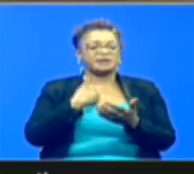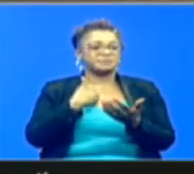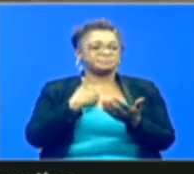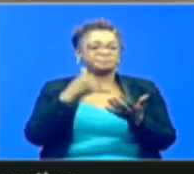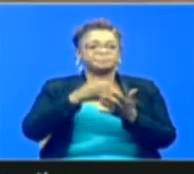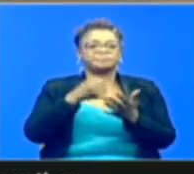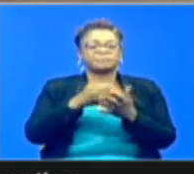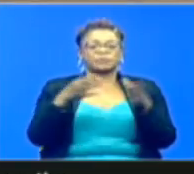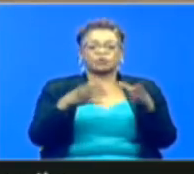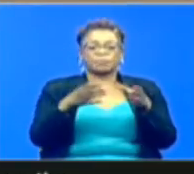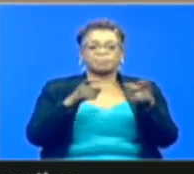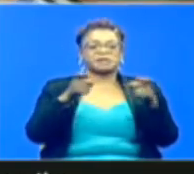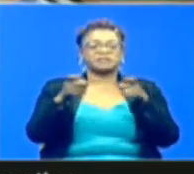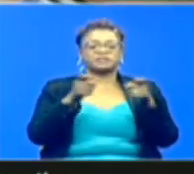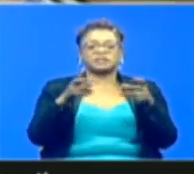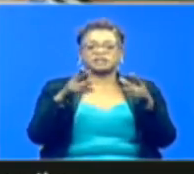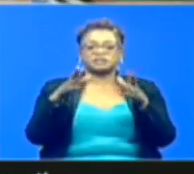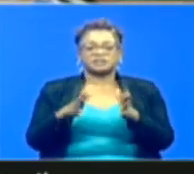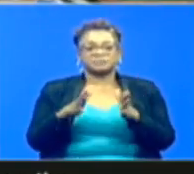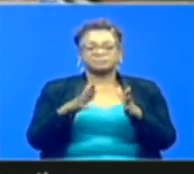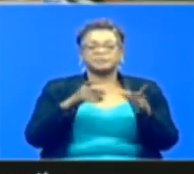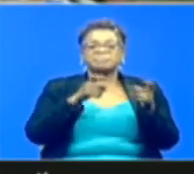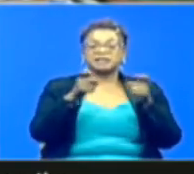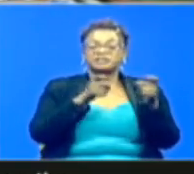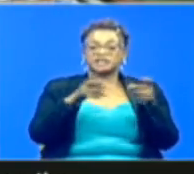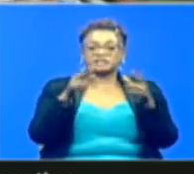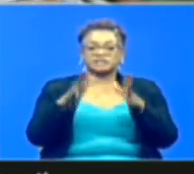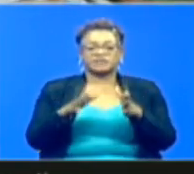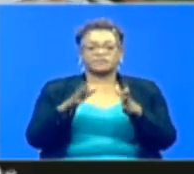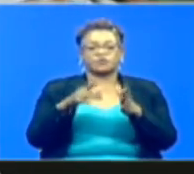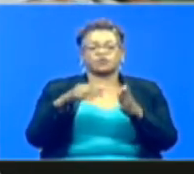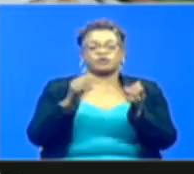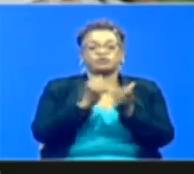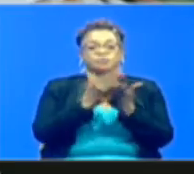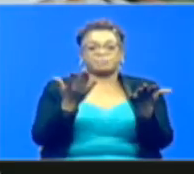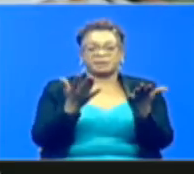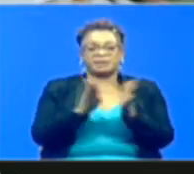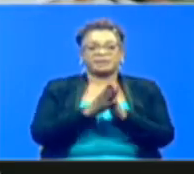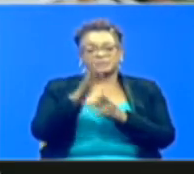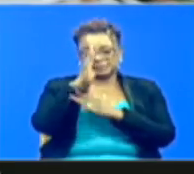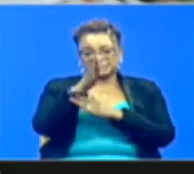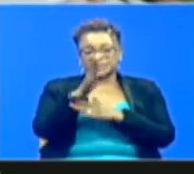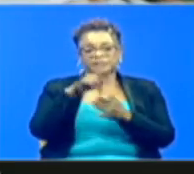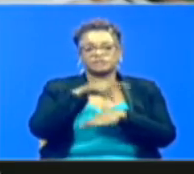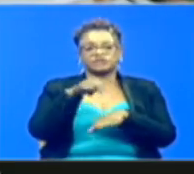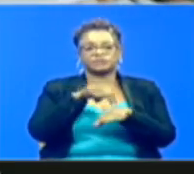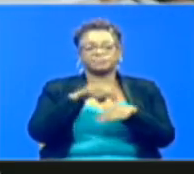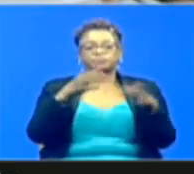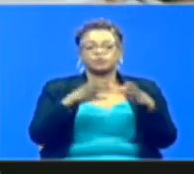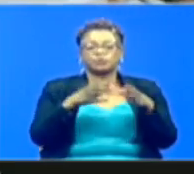group managing editor for the Daily Nation and the Sunday Nation, group managing